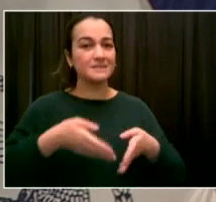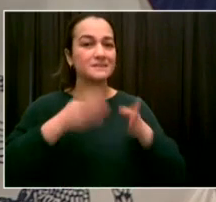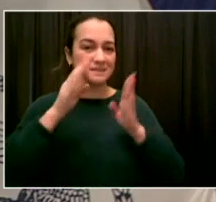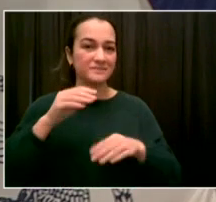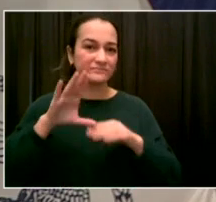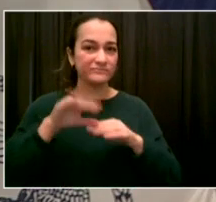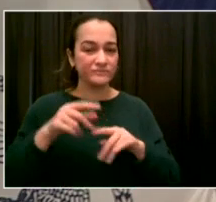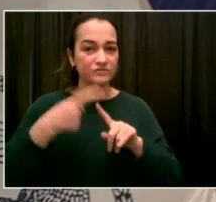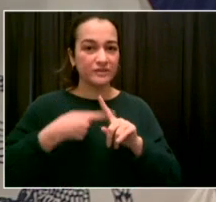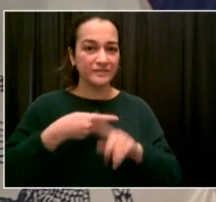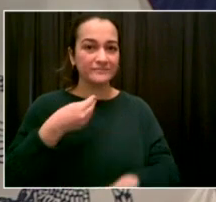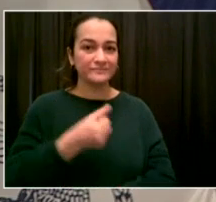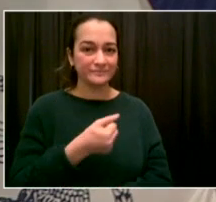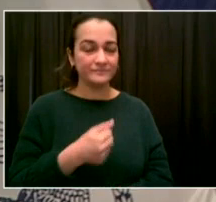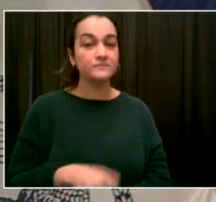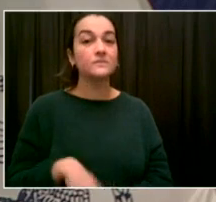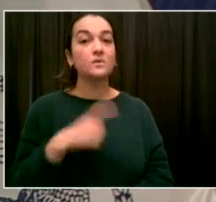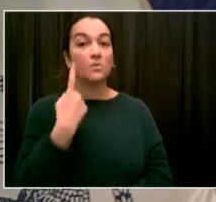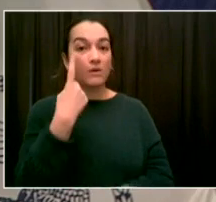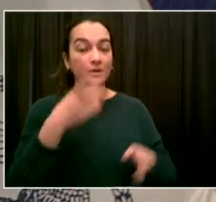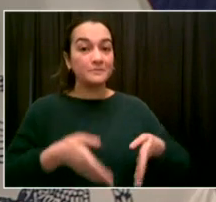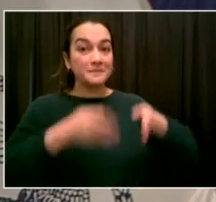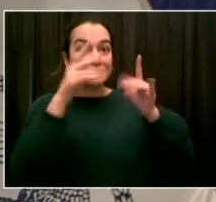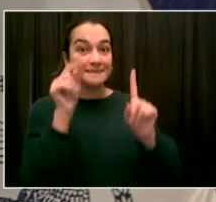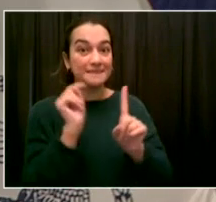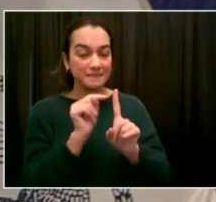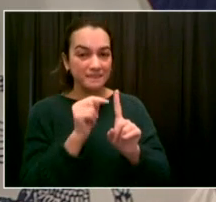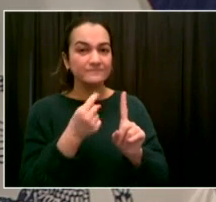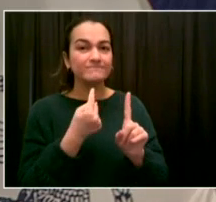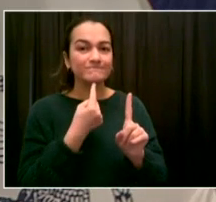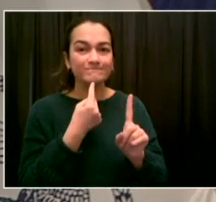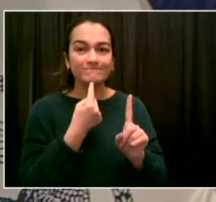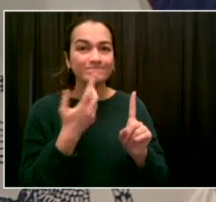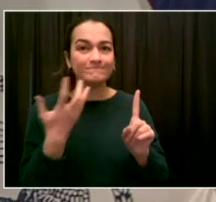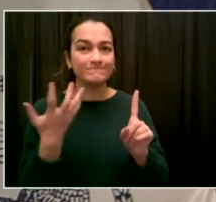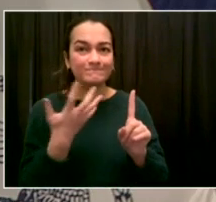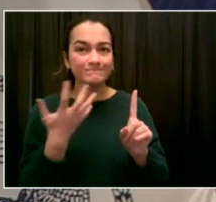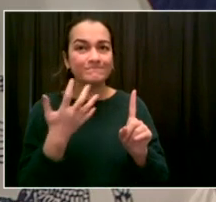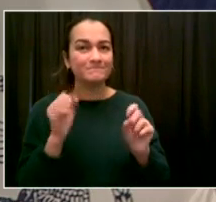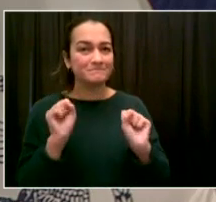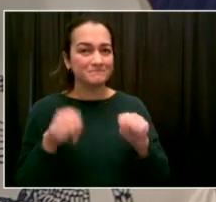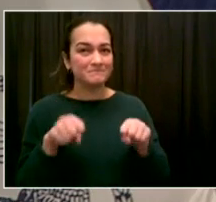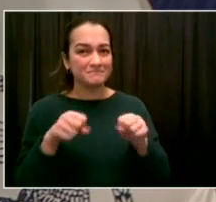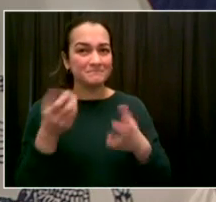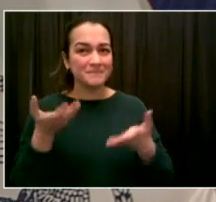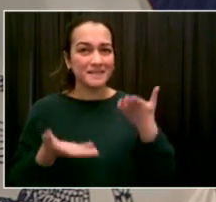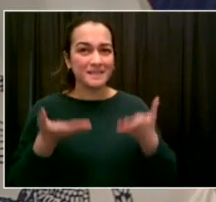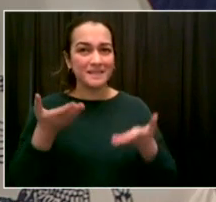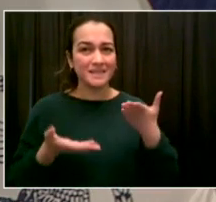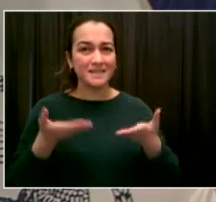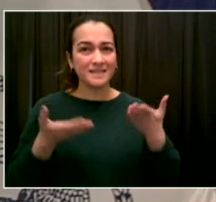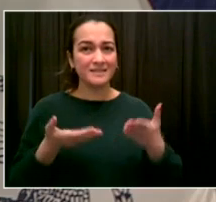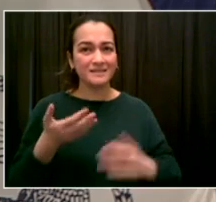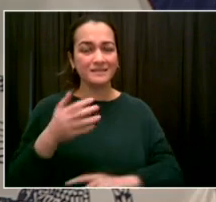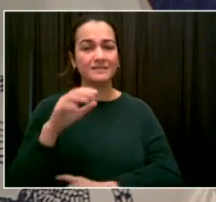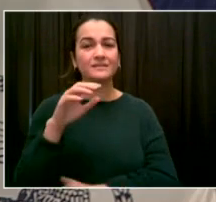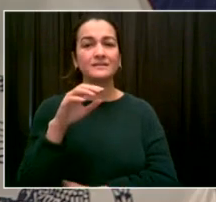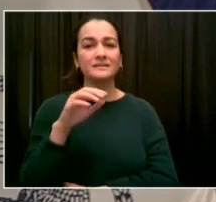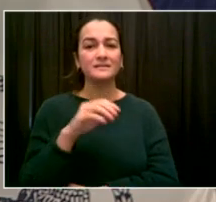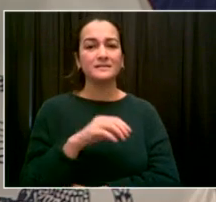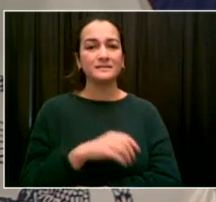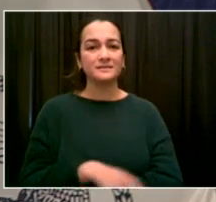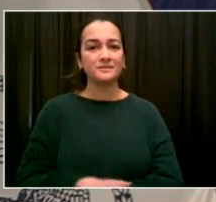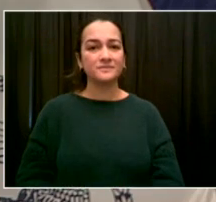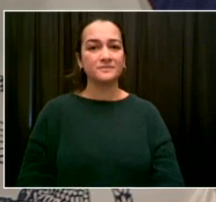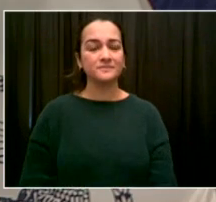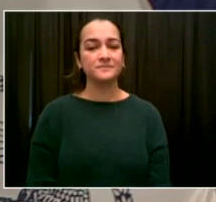That would make it for a year's worth of outages for the residents at one of the buildings there. I'm just wondering if you're aware of this